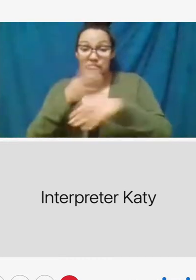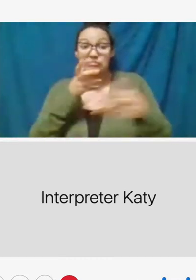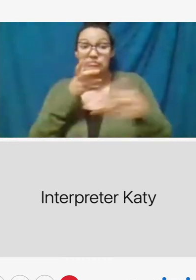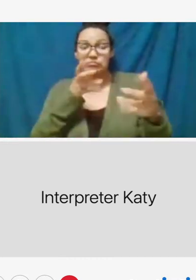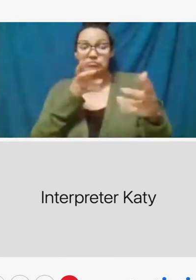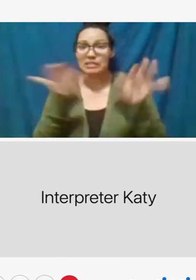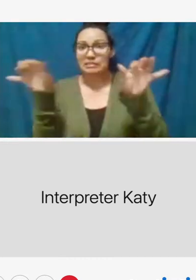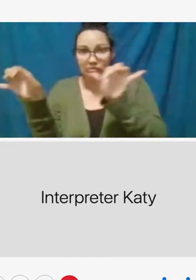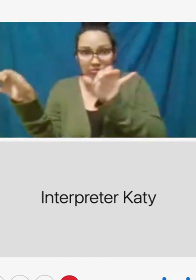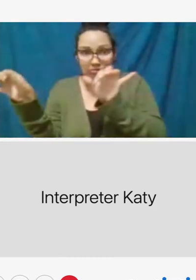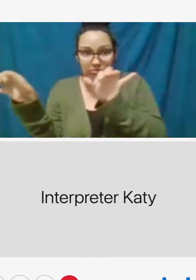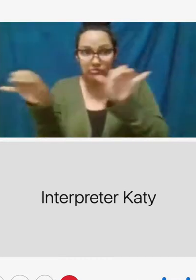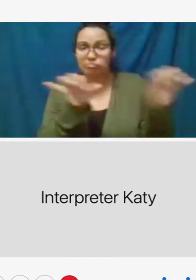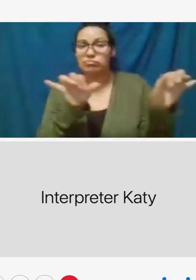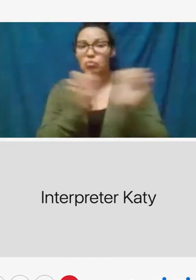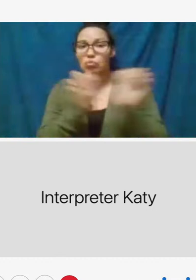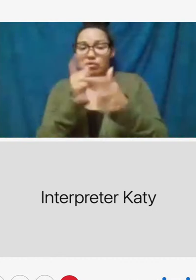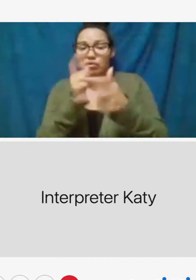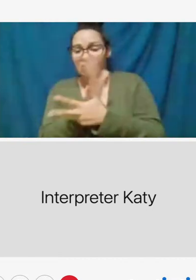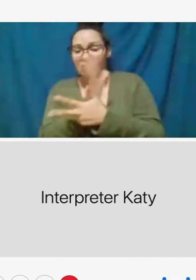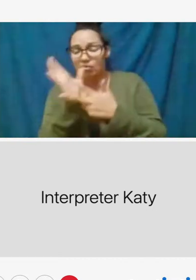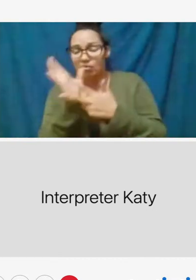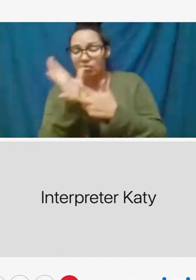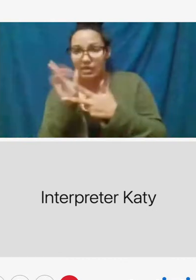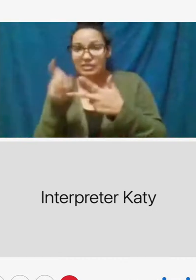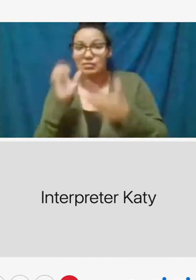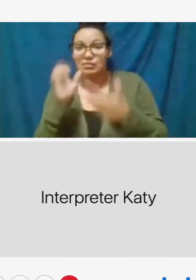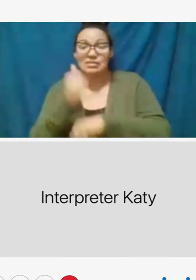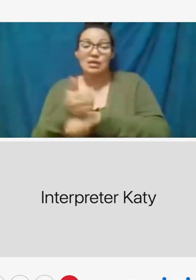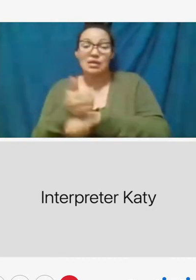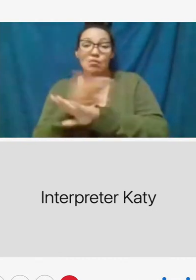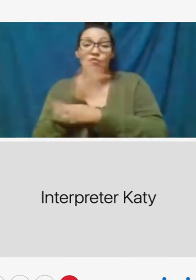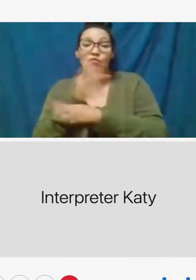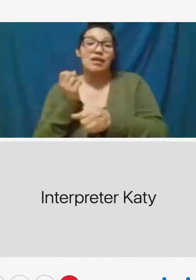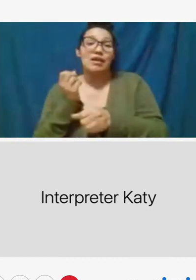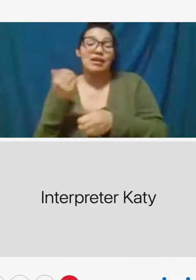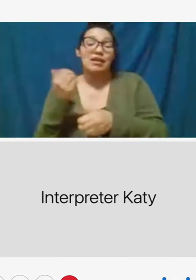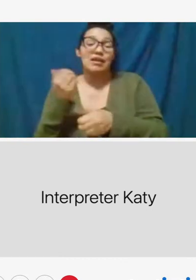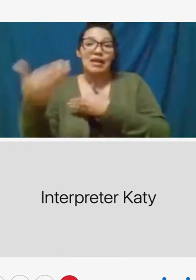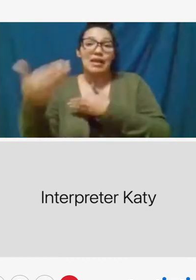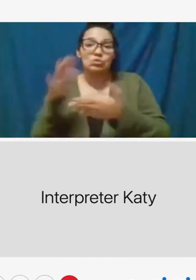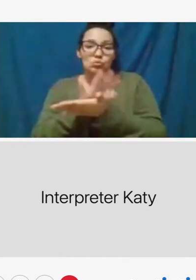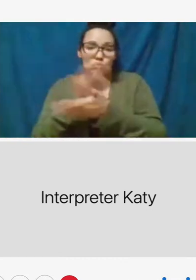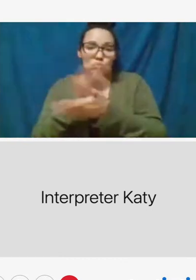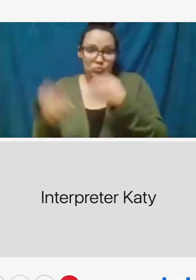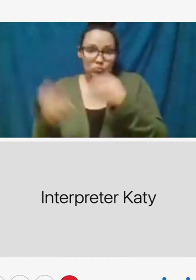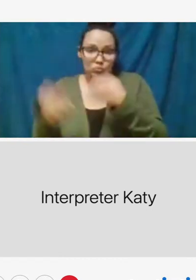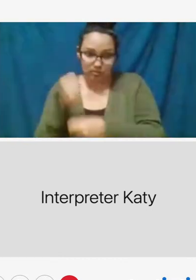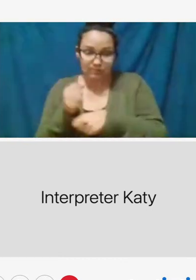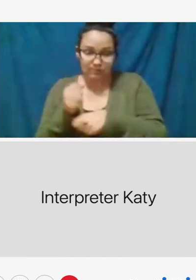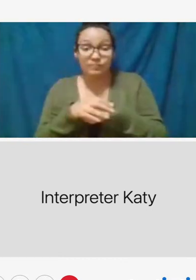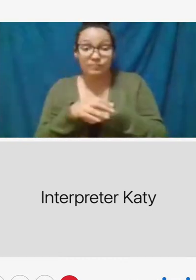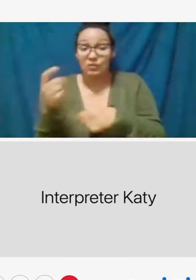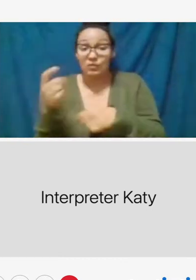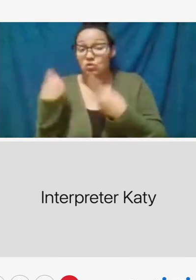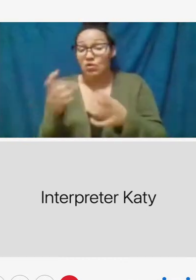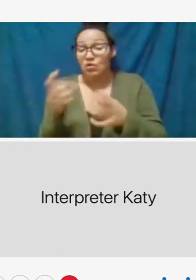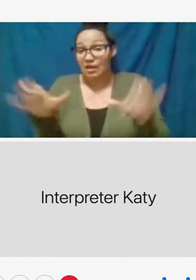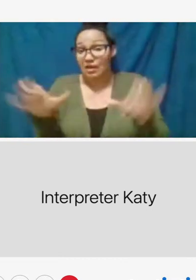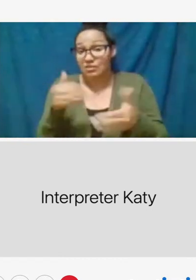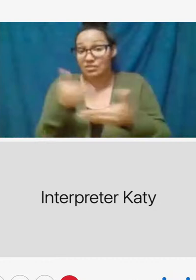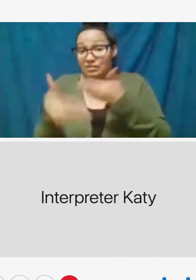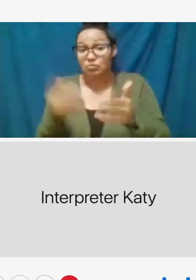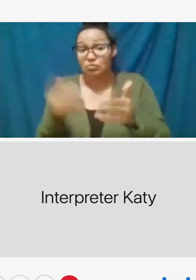by next year next slide please so so far some action steps uh we've met with the transportation department to discuss